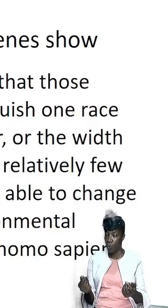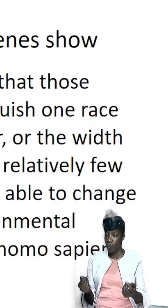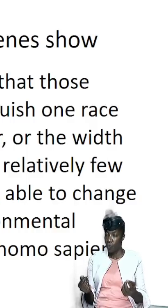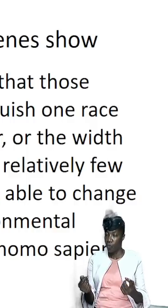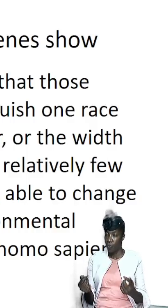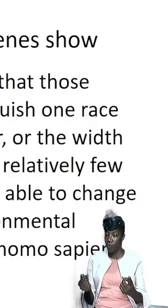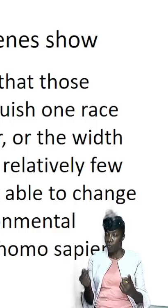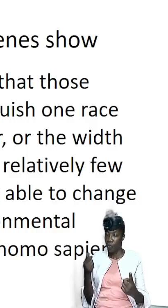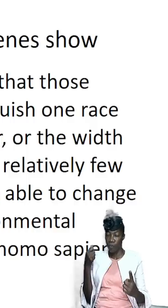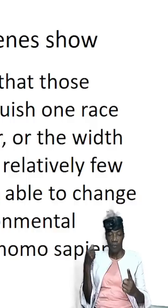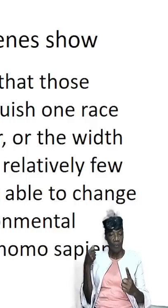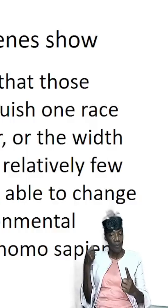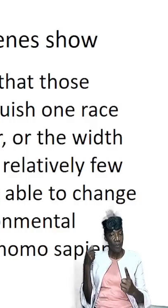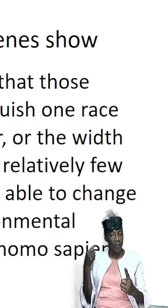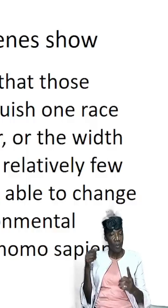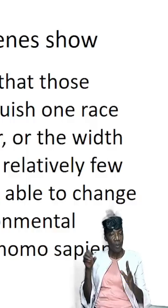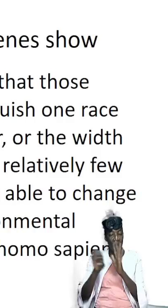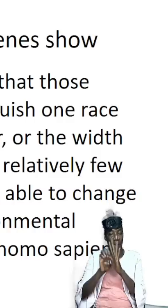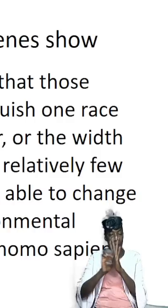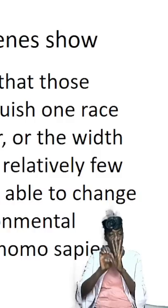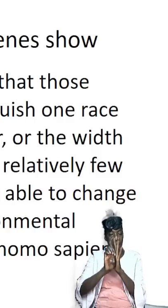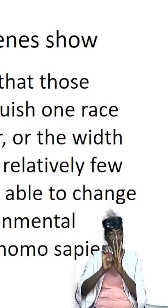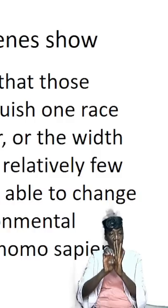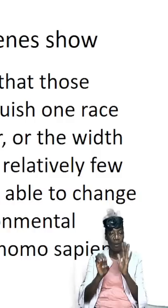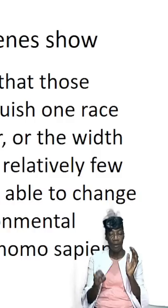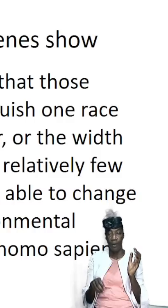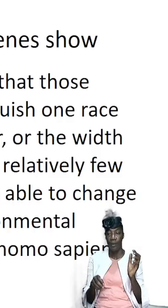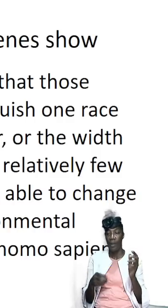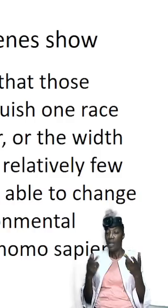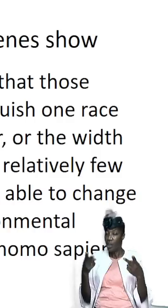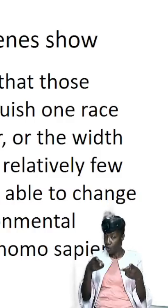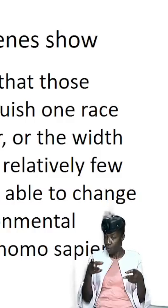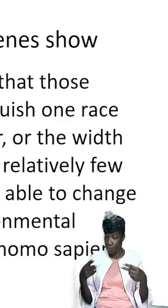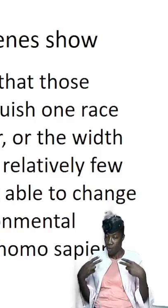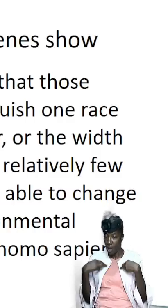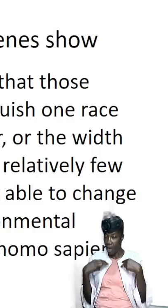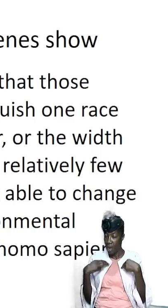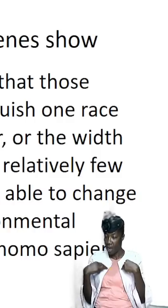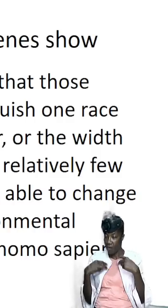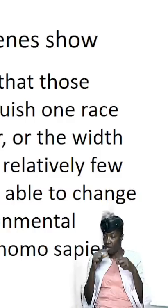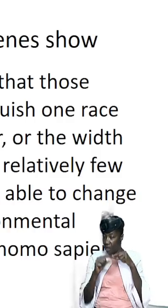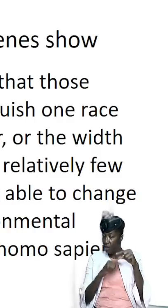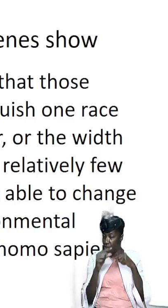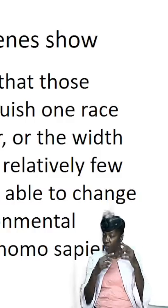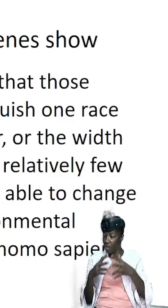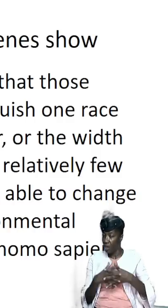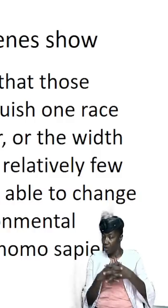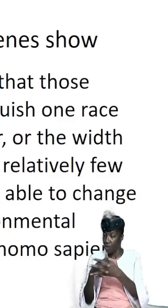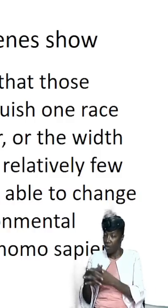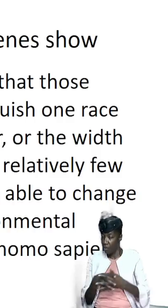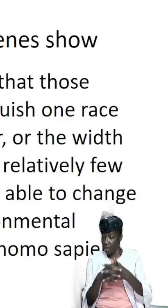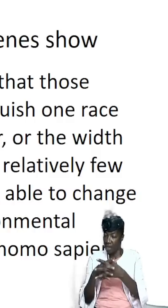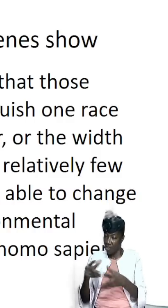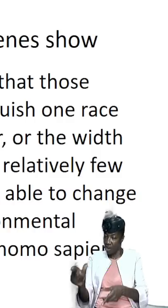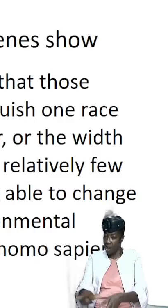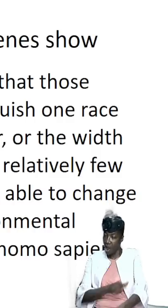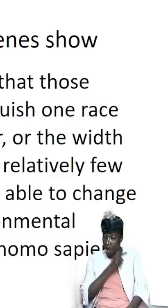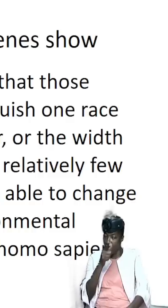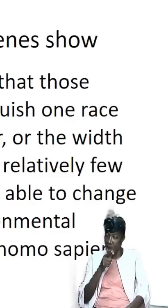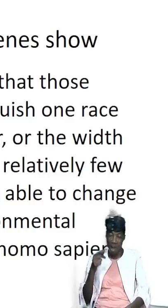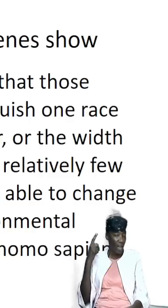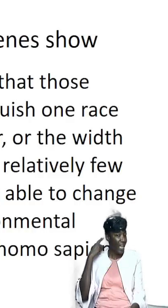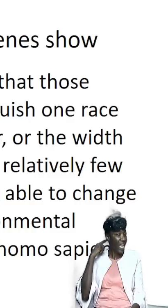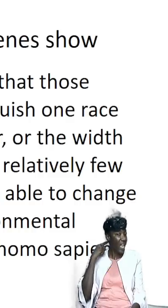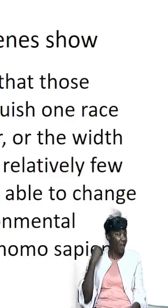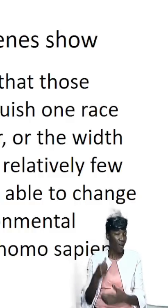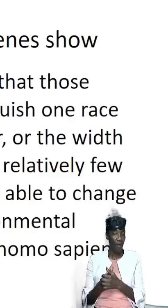what we use as examples earlier on, you can have gene combination resulting in long hair. And if